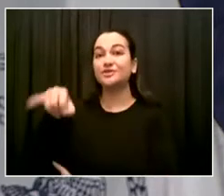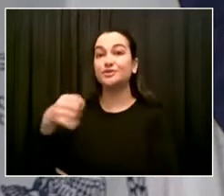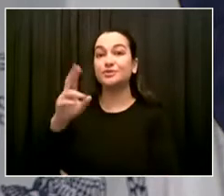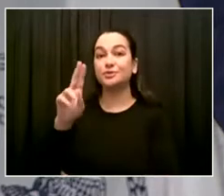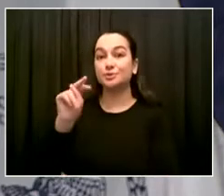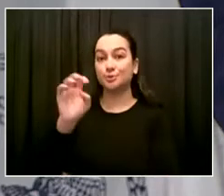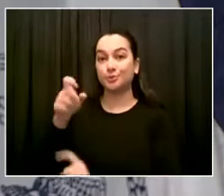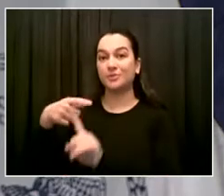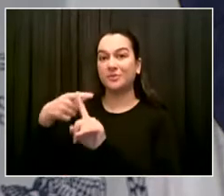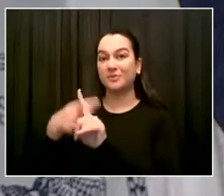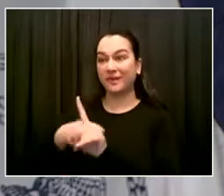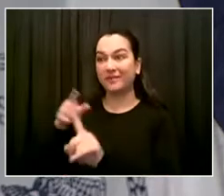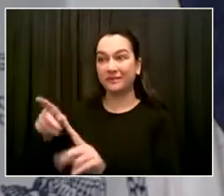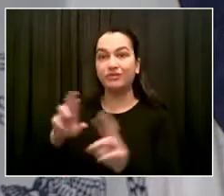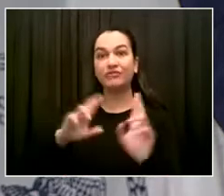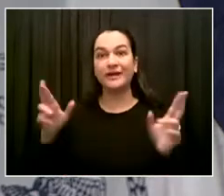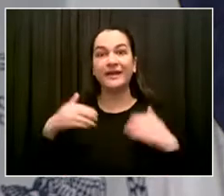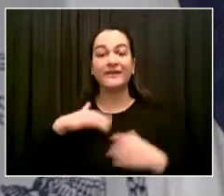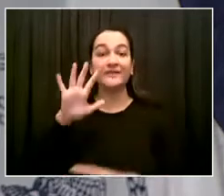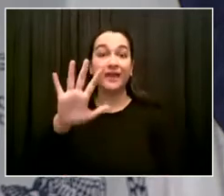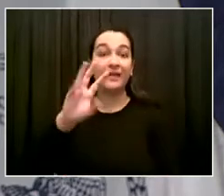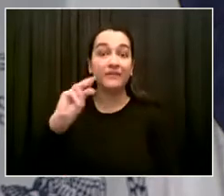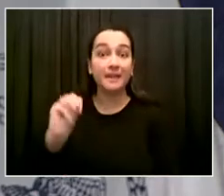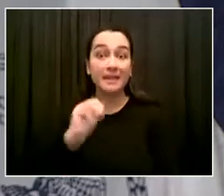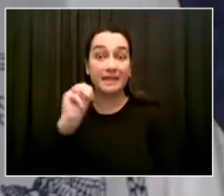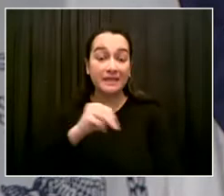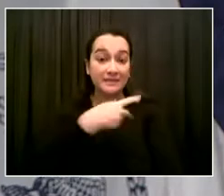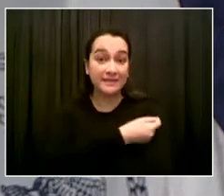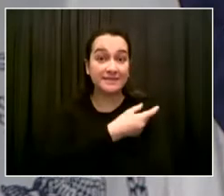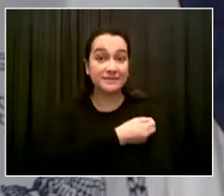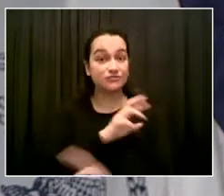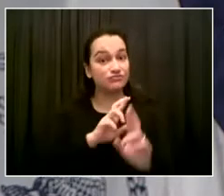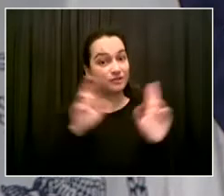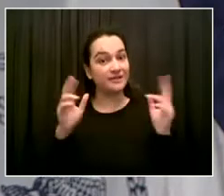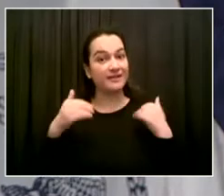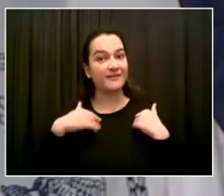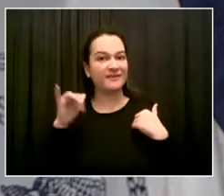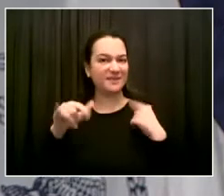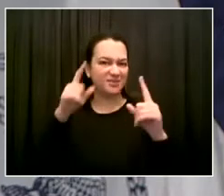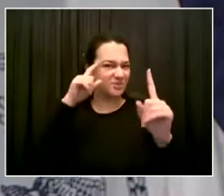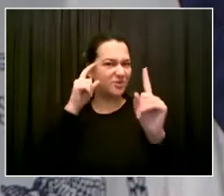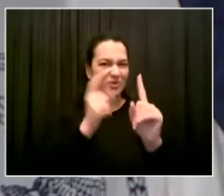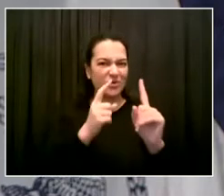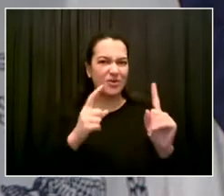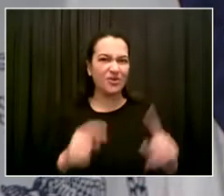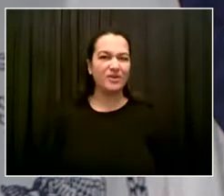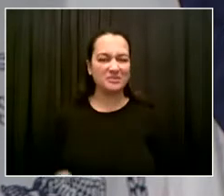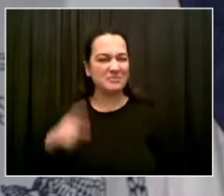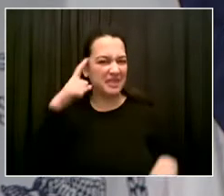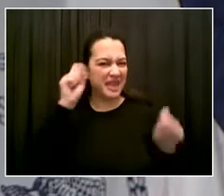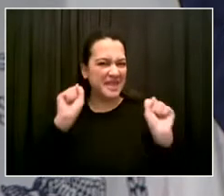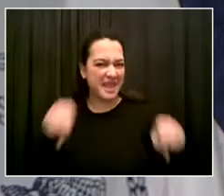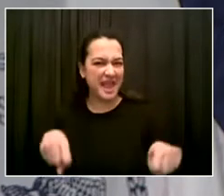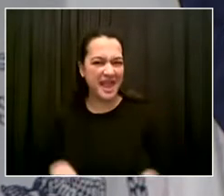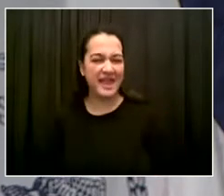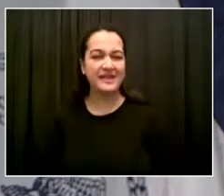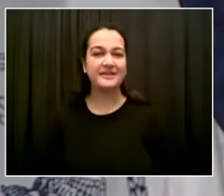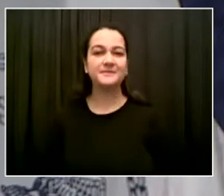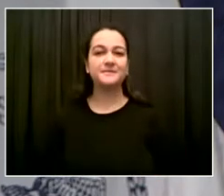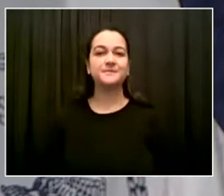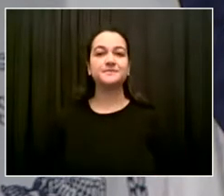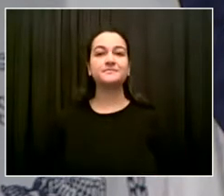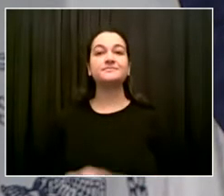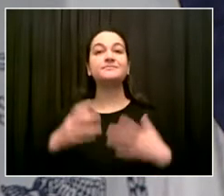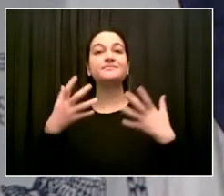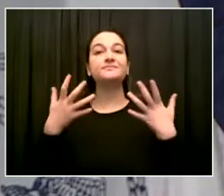more nonprofits, so many organizations coming forward to help in the vaccination effort. And today I want to talk about a company